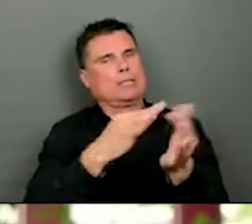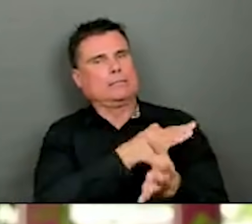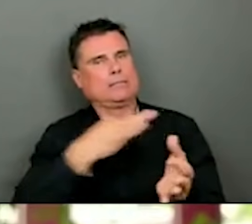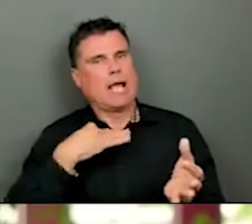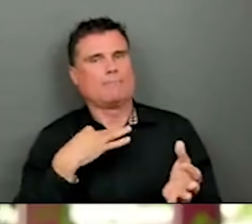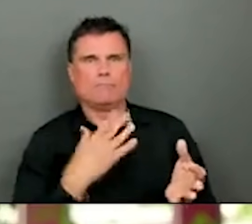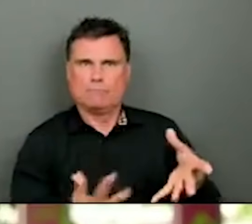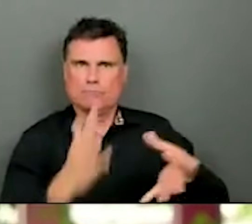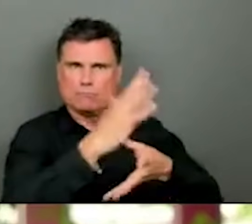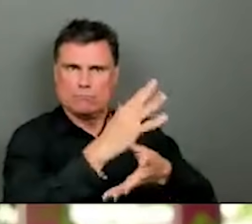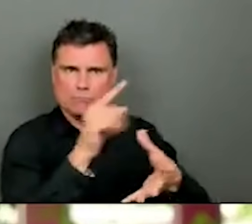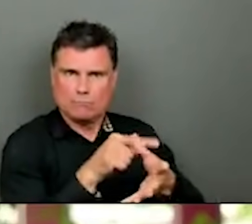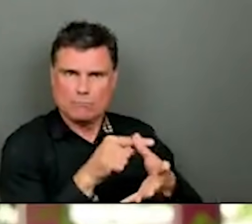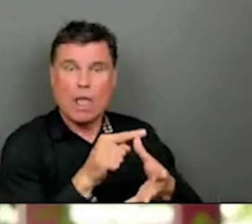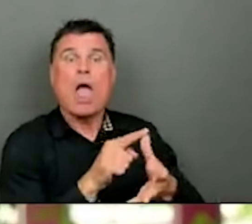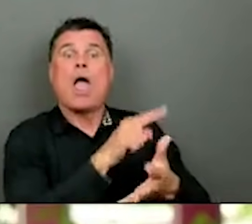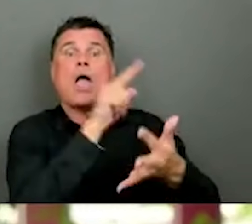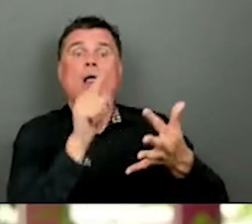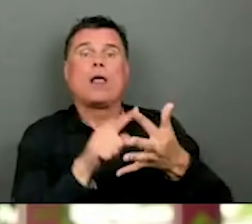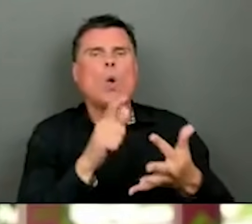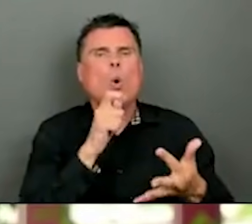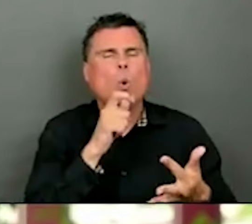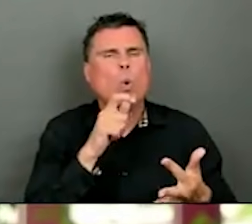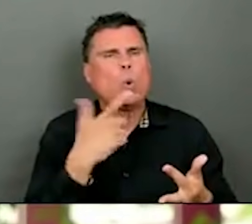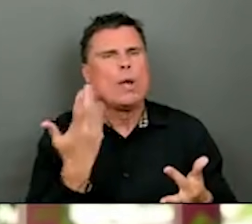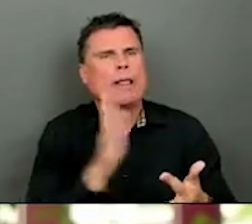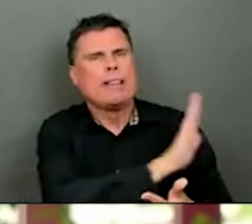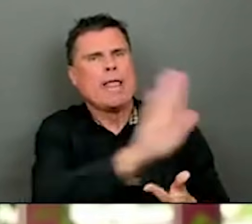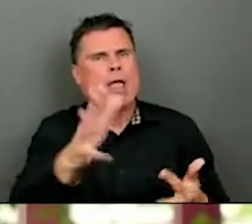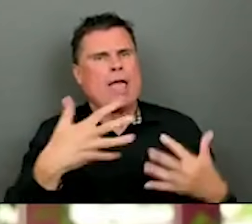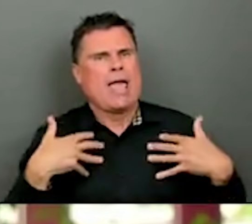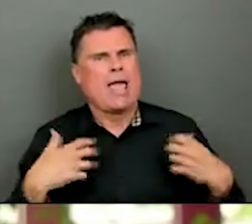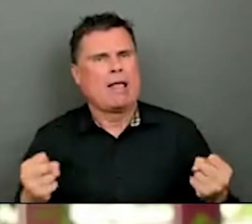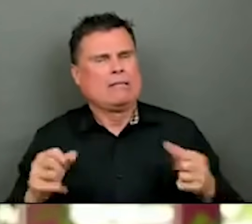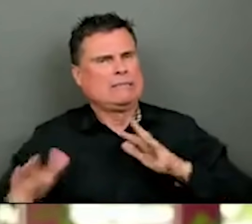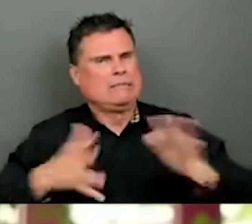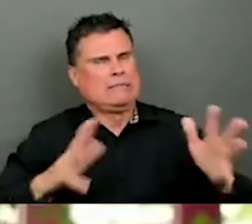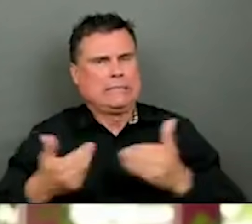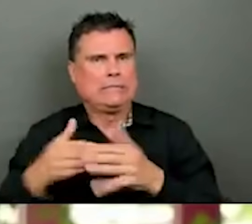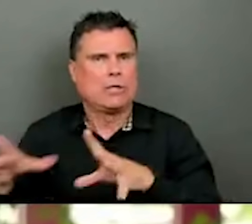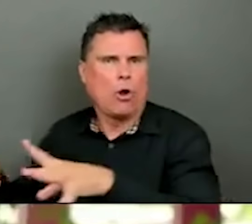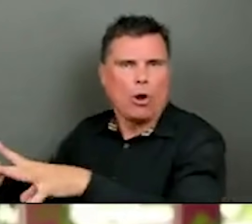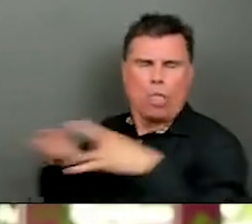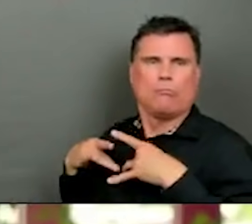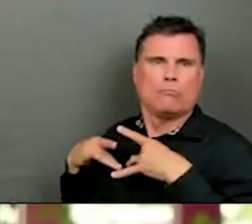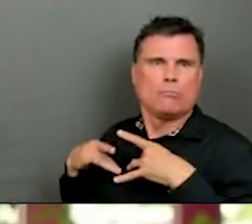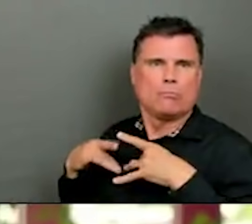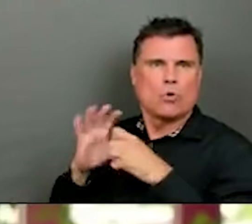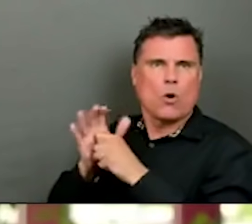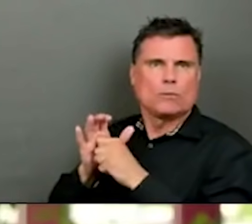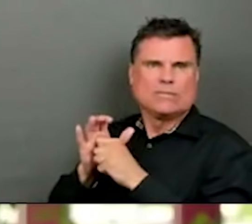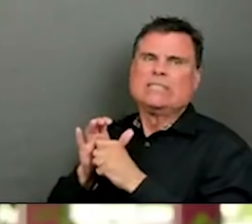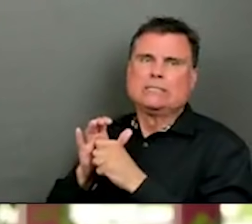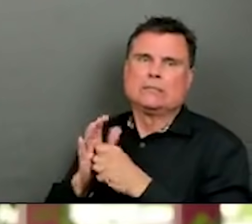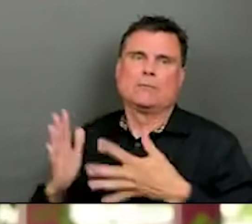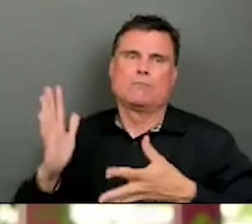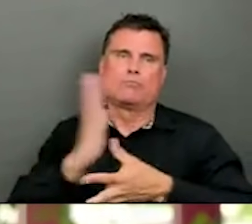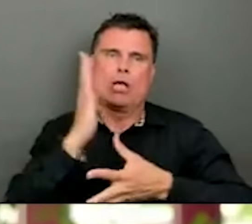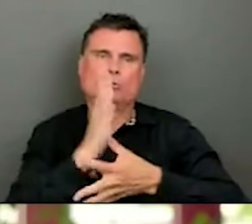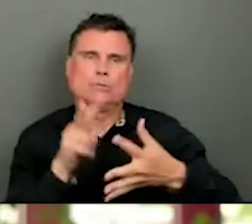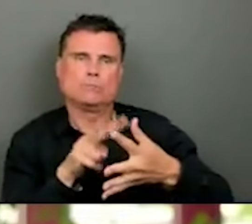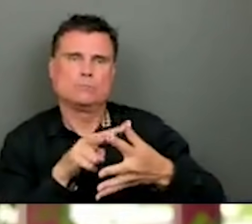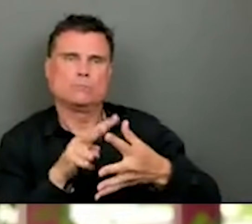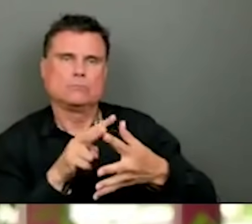attention to immunizing those who are less at risk. And you know, that is an important role that the WHO plays